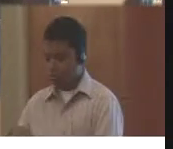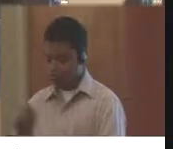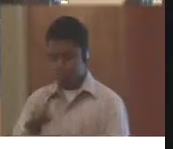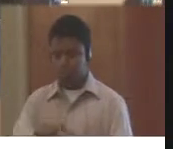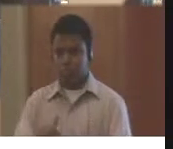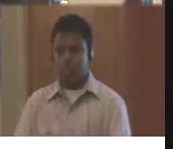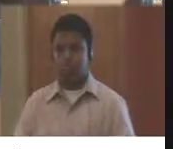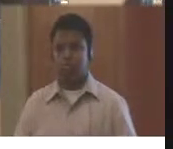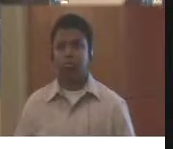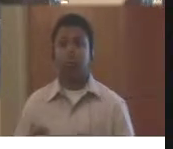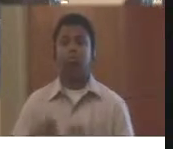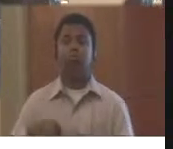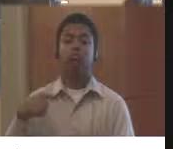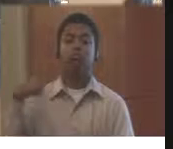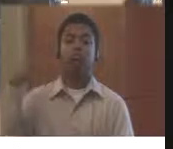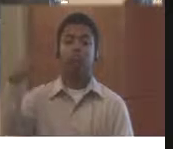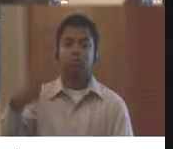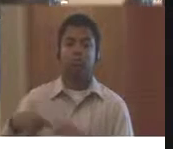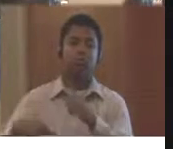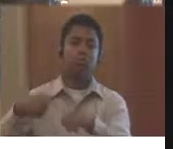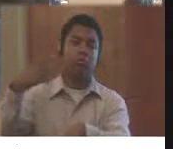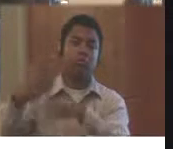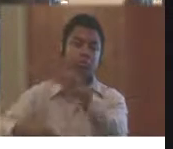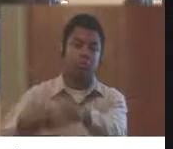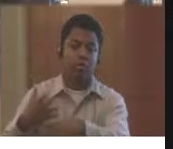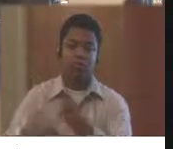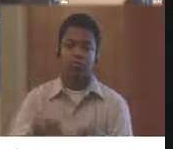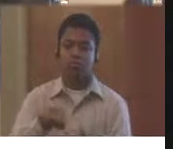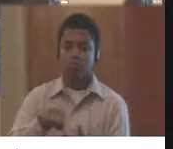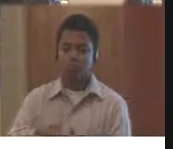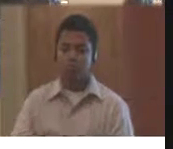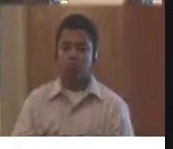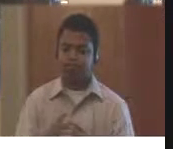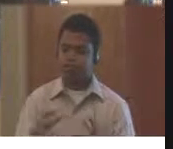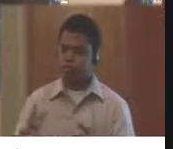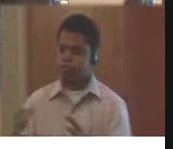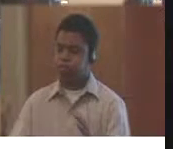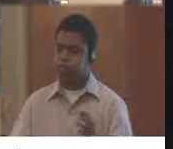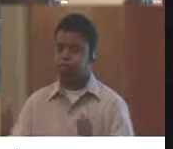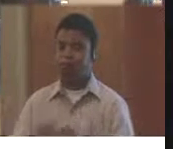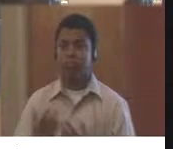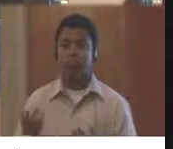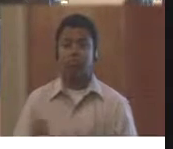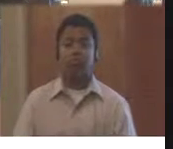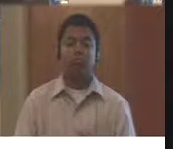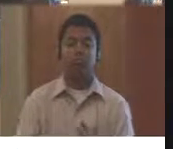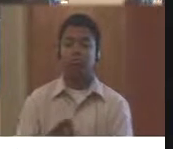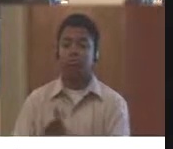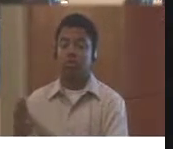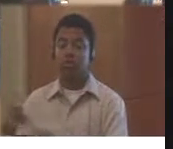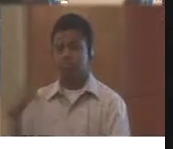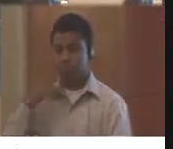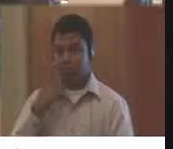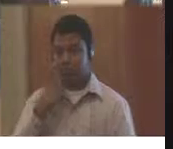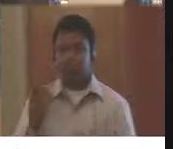We believe that the next decades the cities will grow significantly, and depending on how this development is